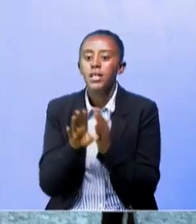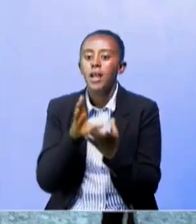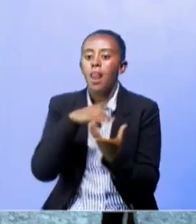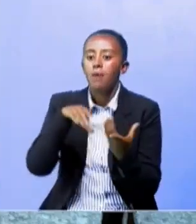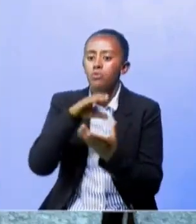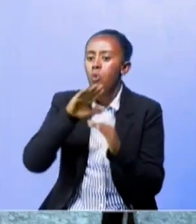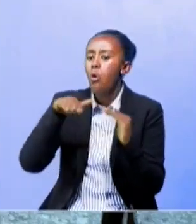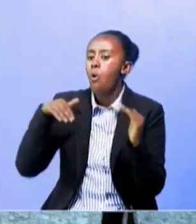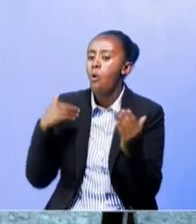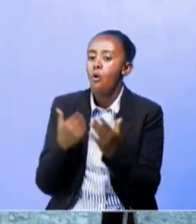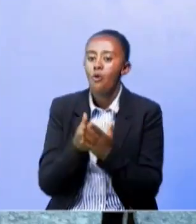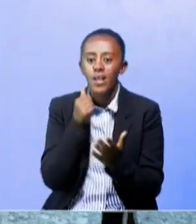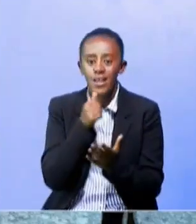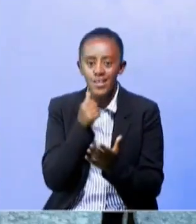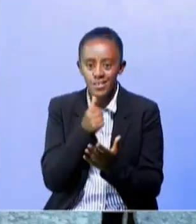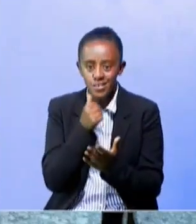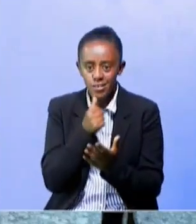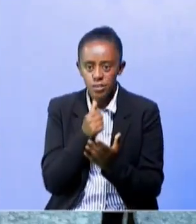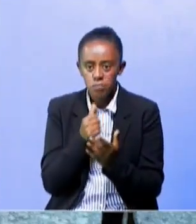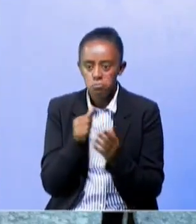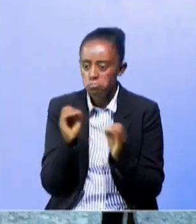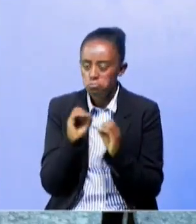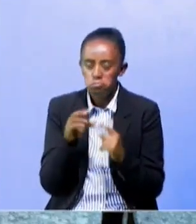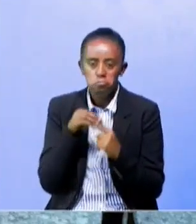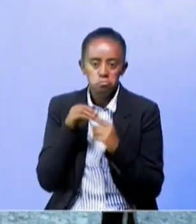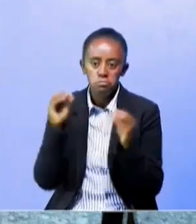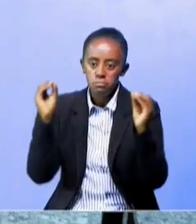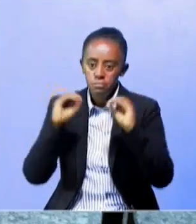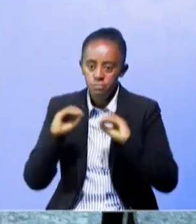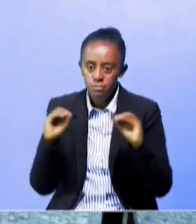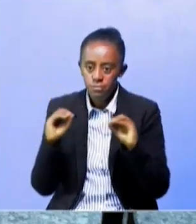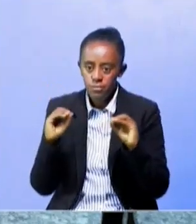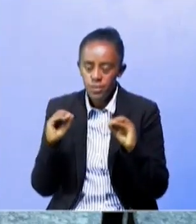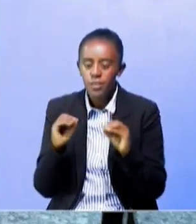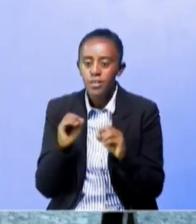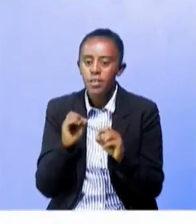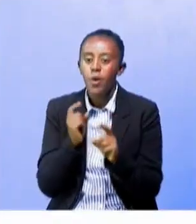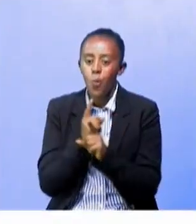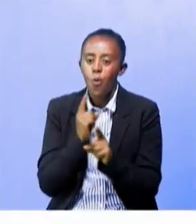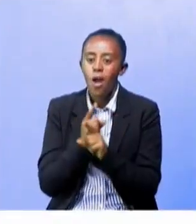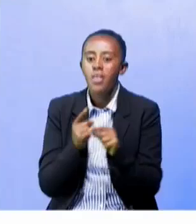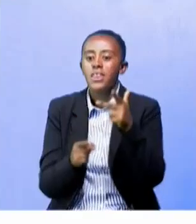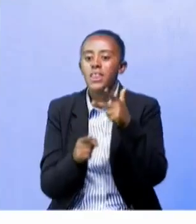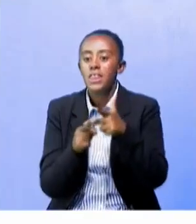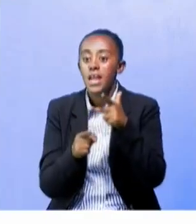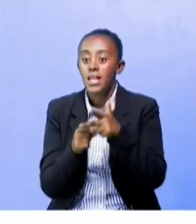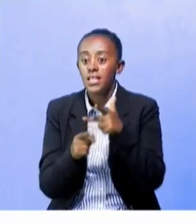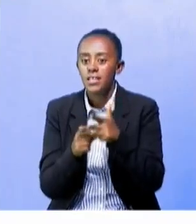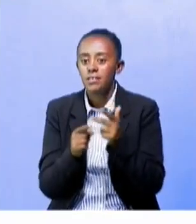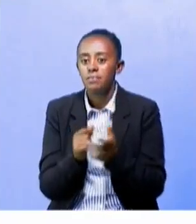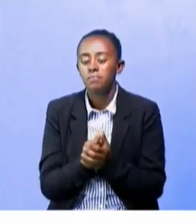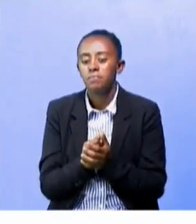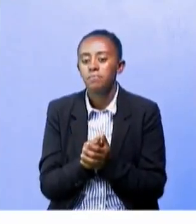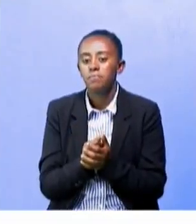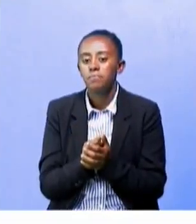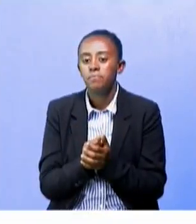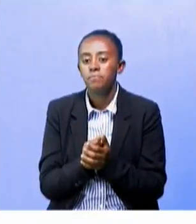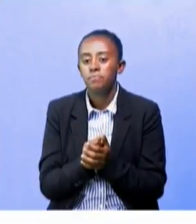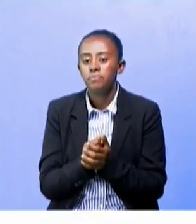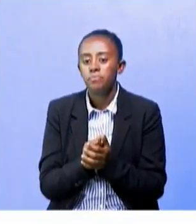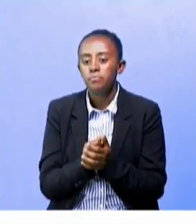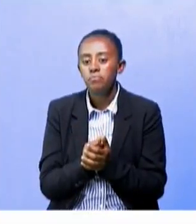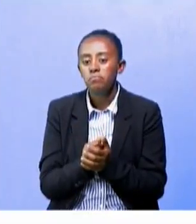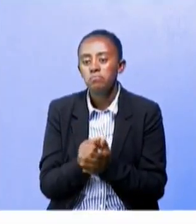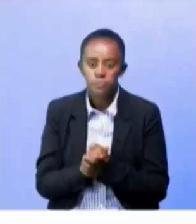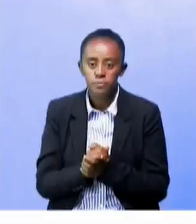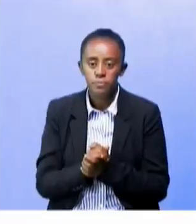All girls. There is no exceptional one. All right, the third one said that, in my